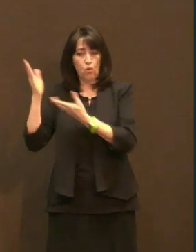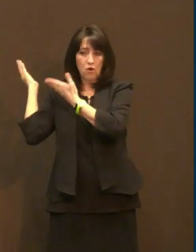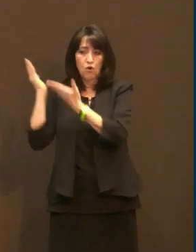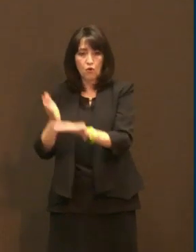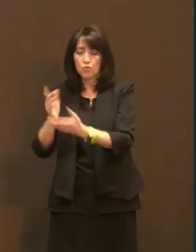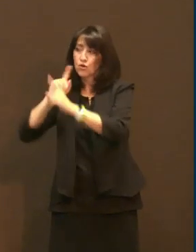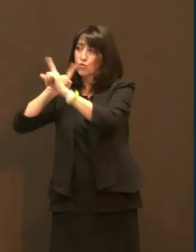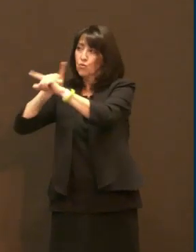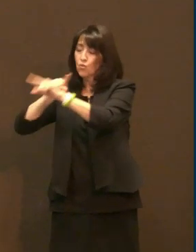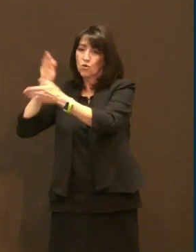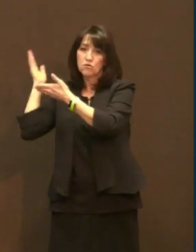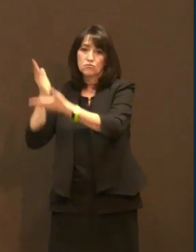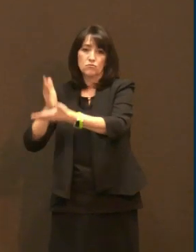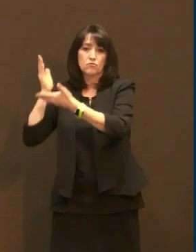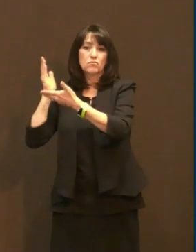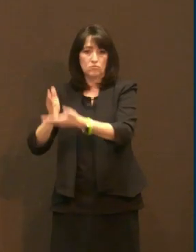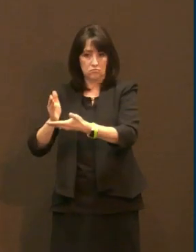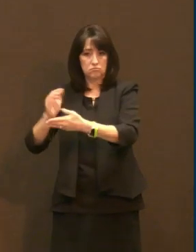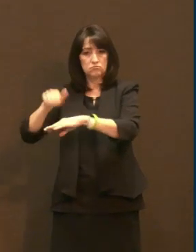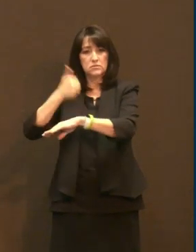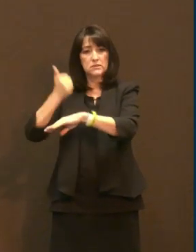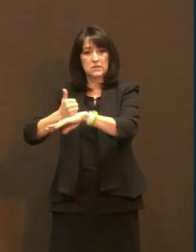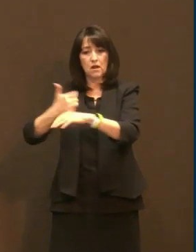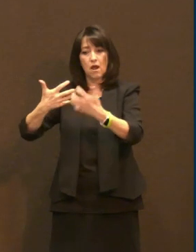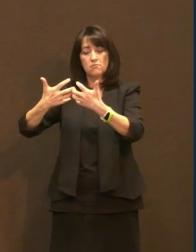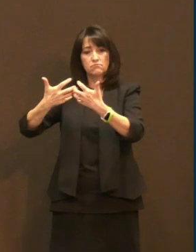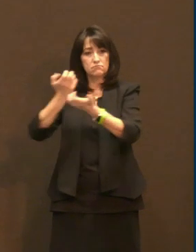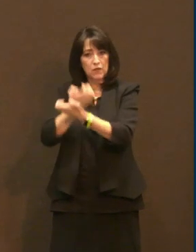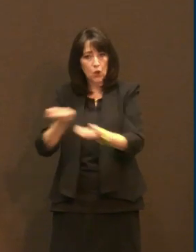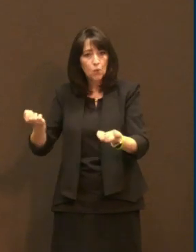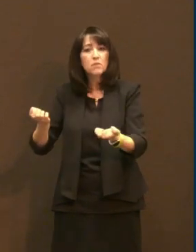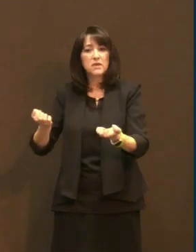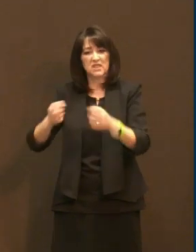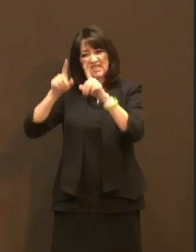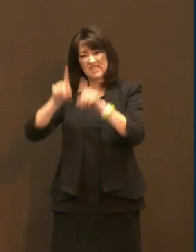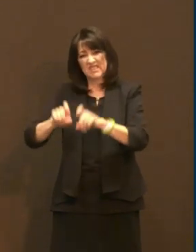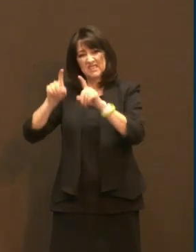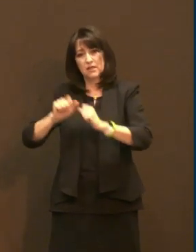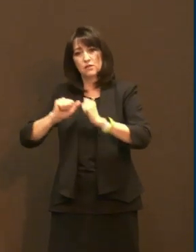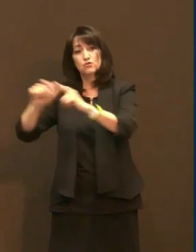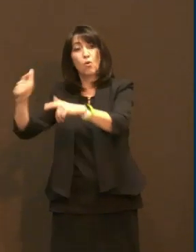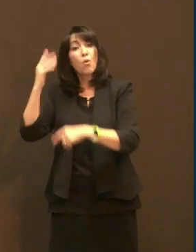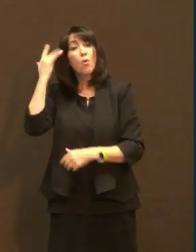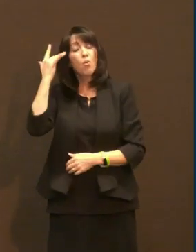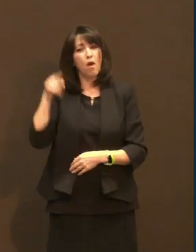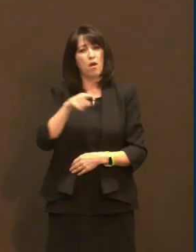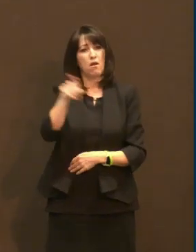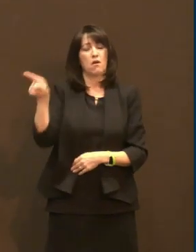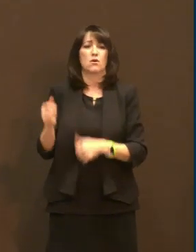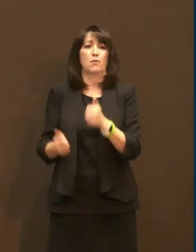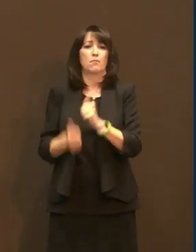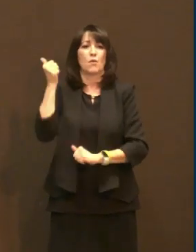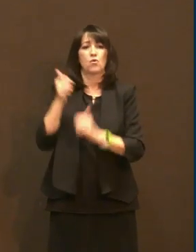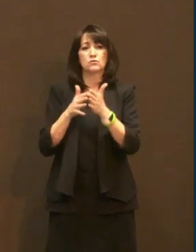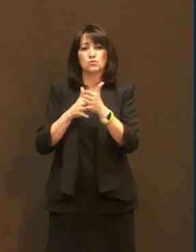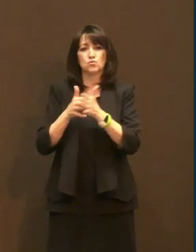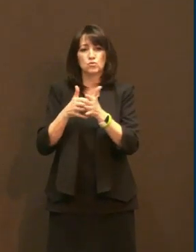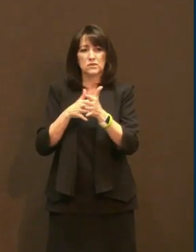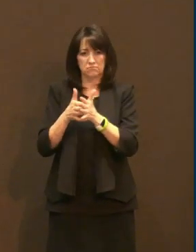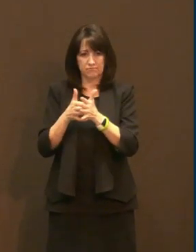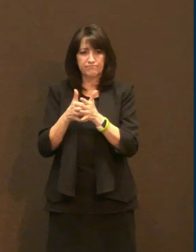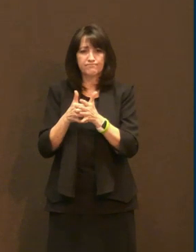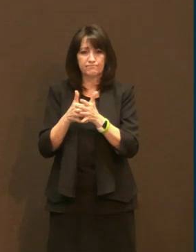again, protect our most vulnerable Delawareans. The reason this is so important is if we do better understand